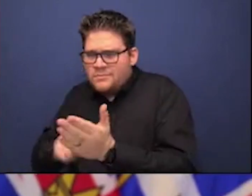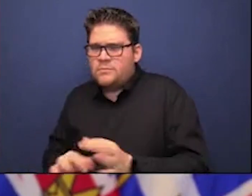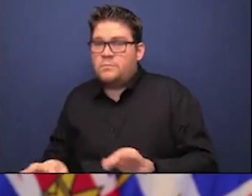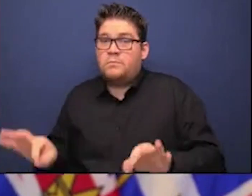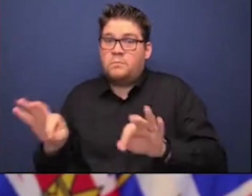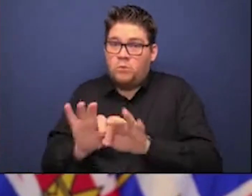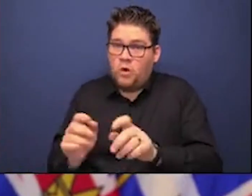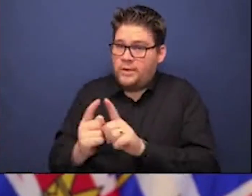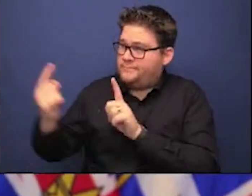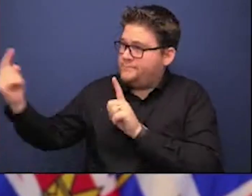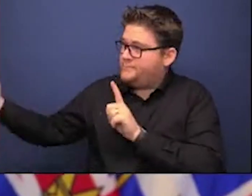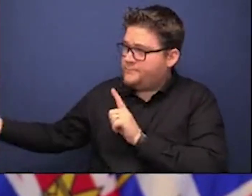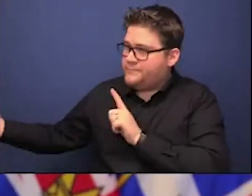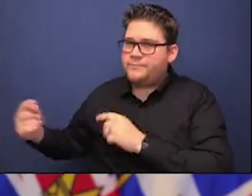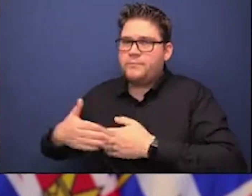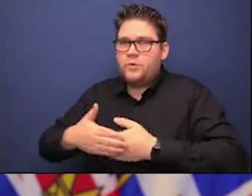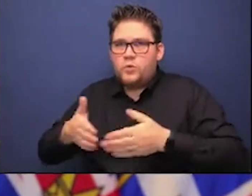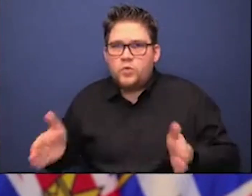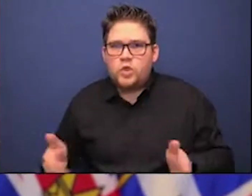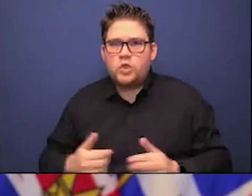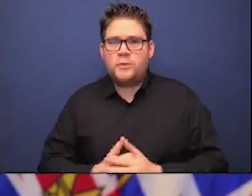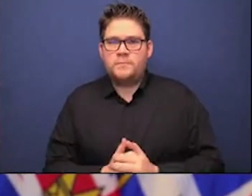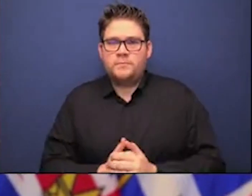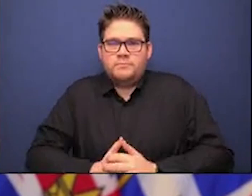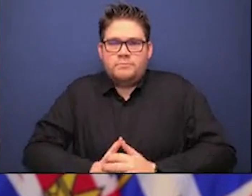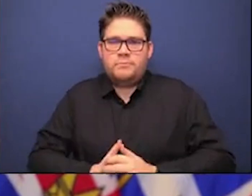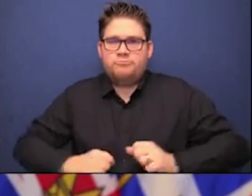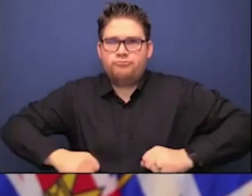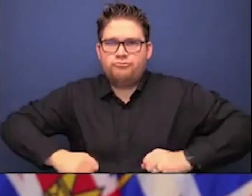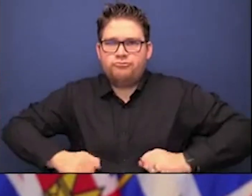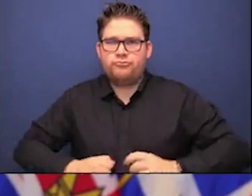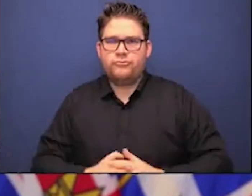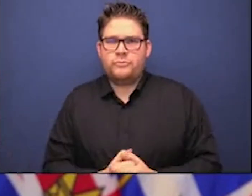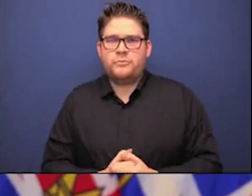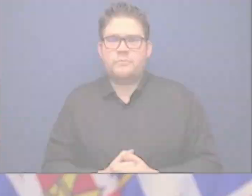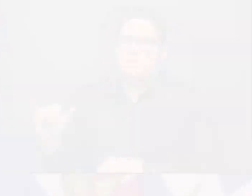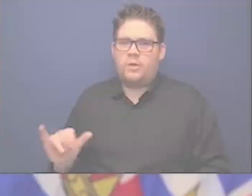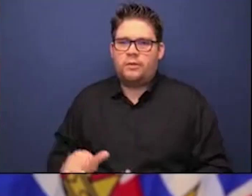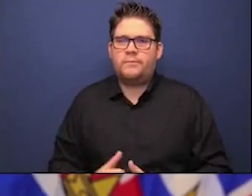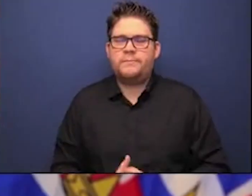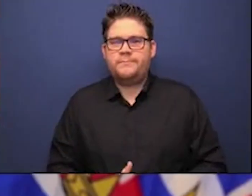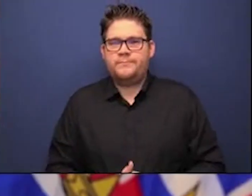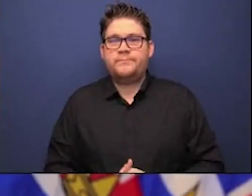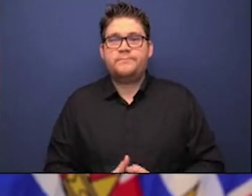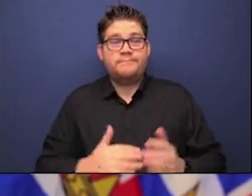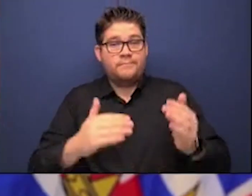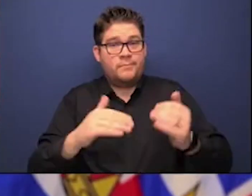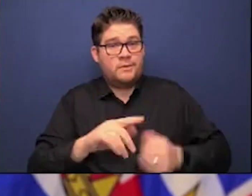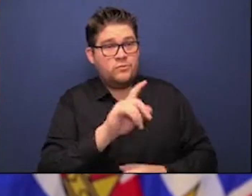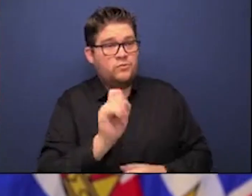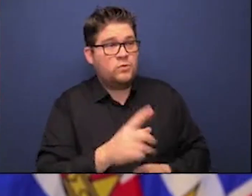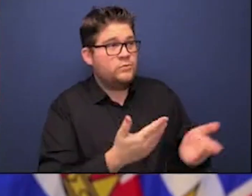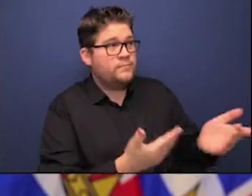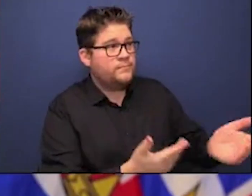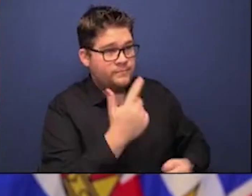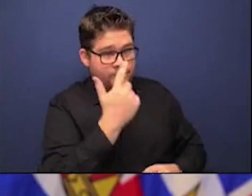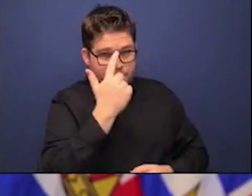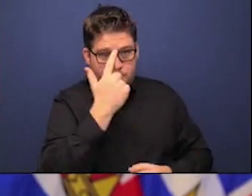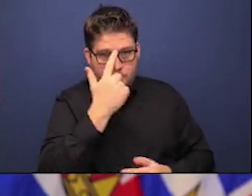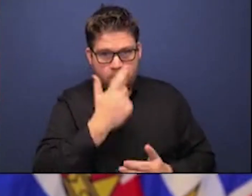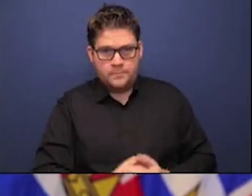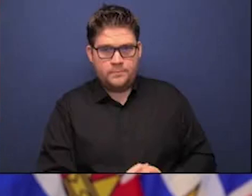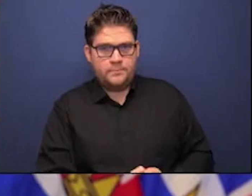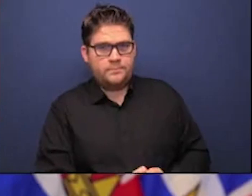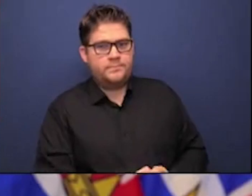larger space, and reducing the types of activities that are more risky indoors. Dr. Henry, could you explain or